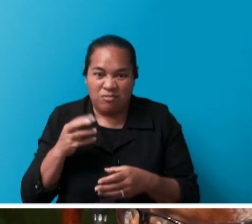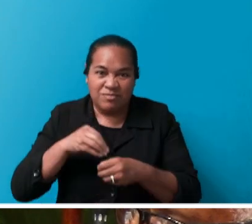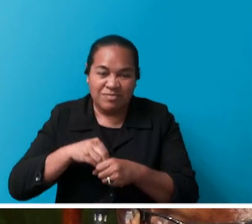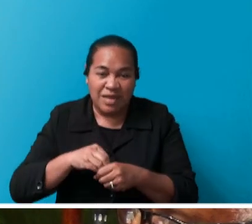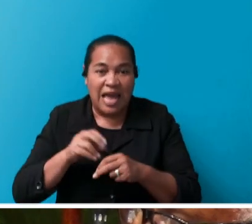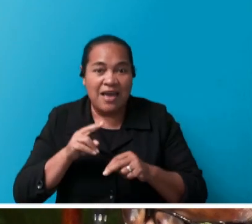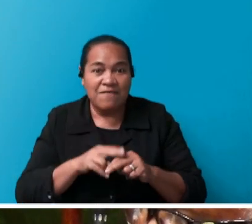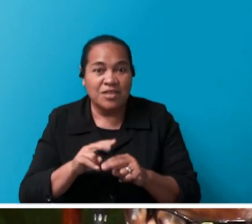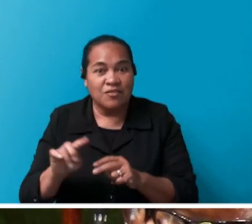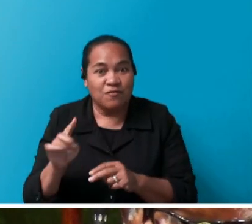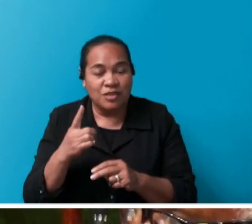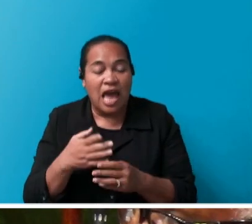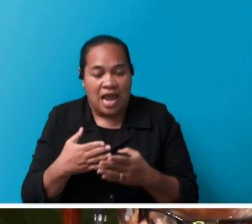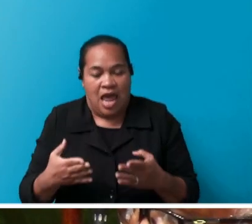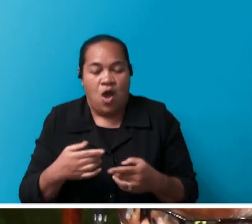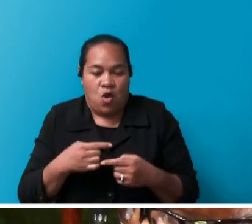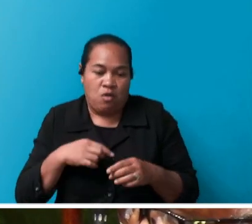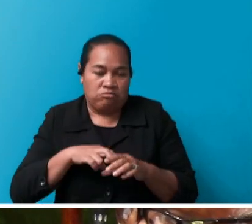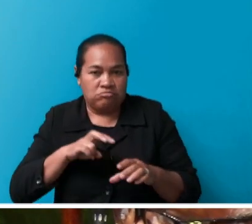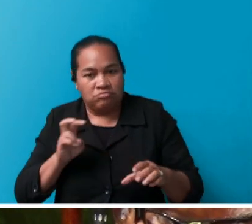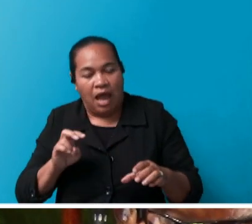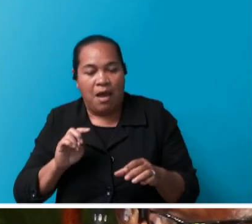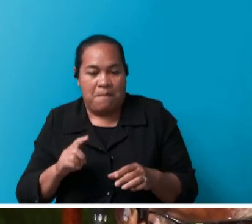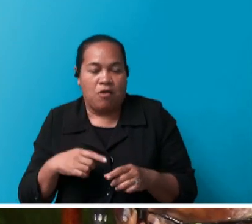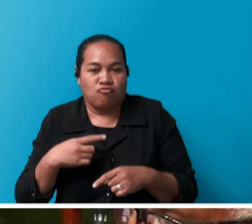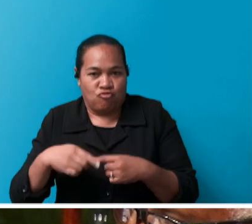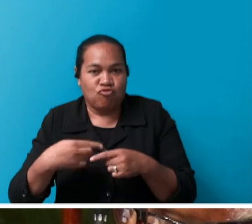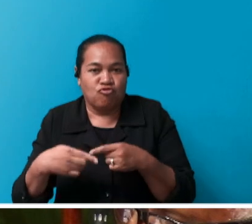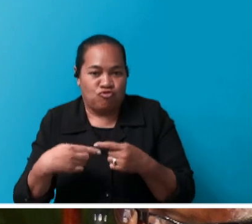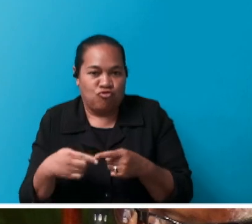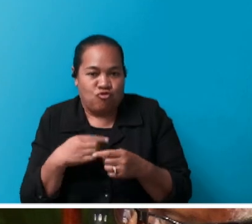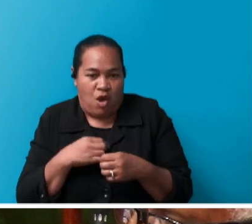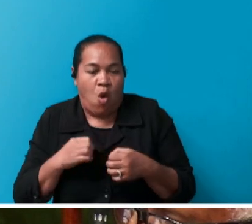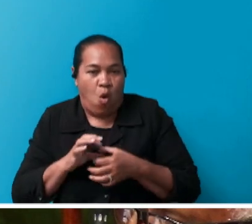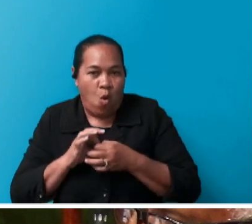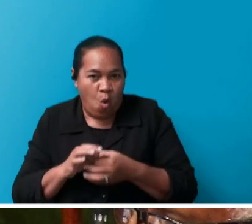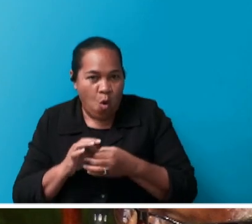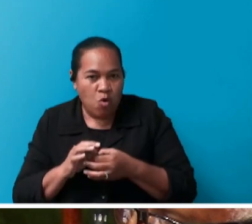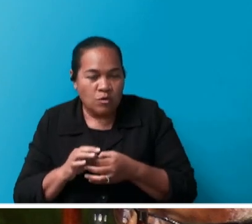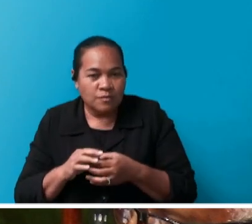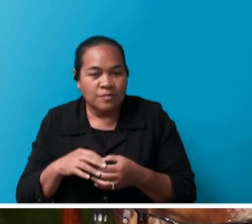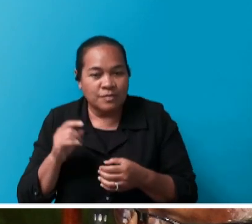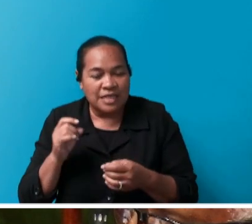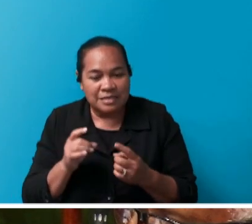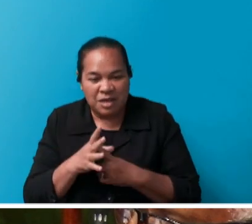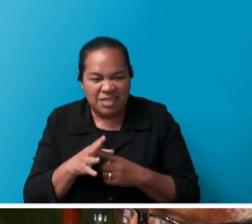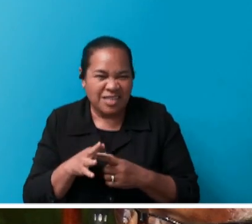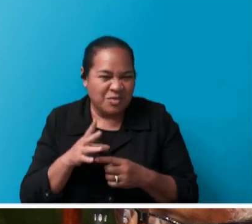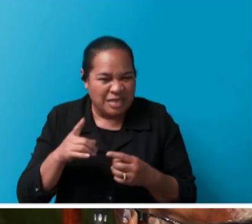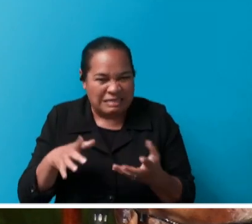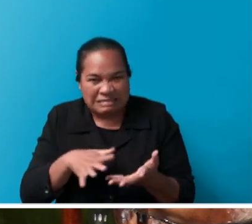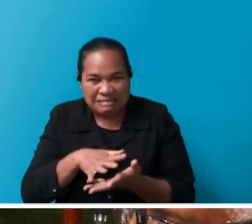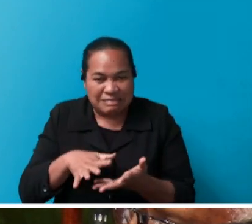continue to pursue our political career, our aspiration, and nation building into this term of Parliament.